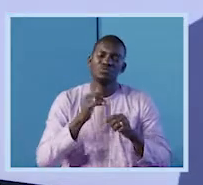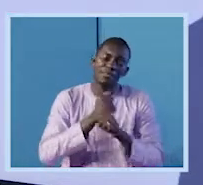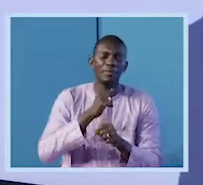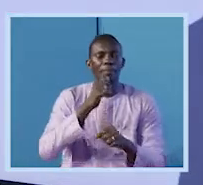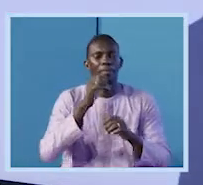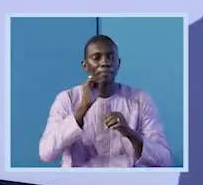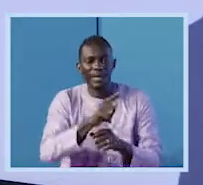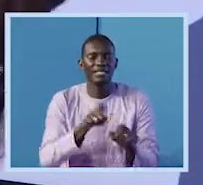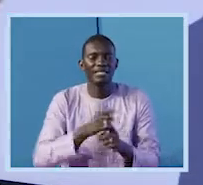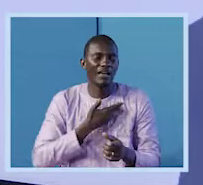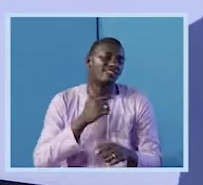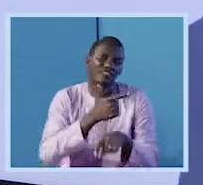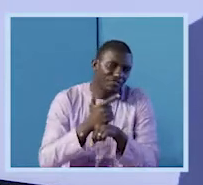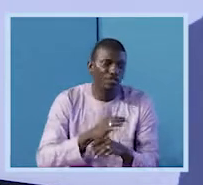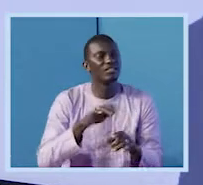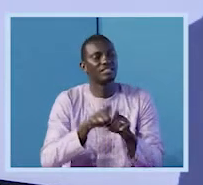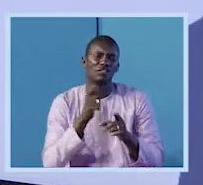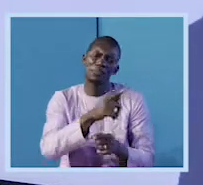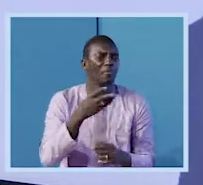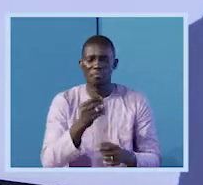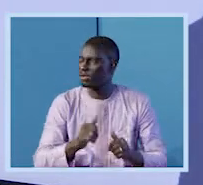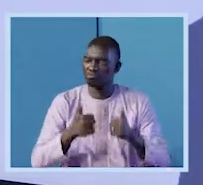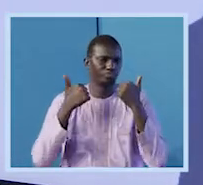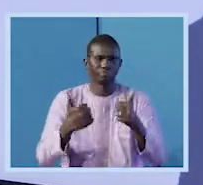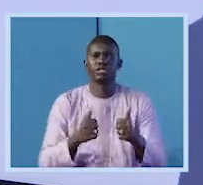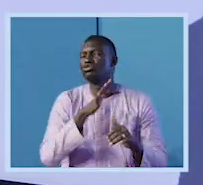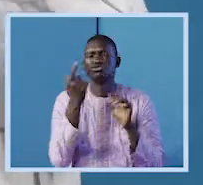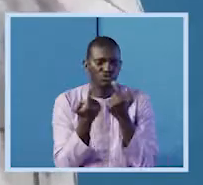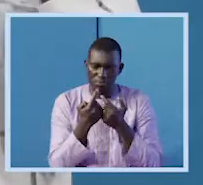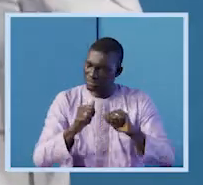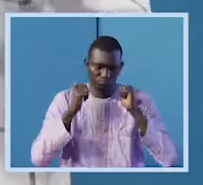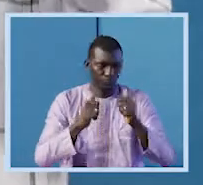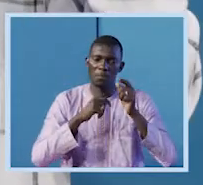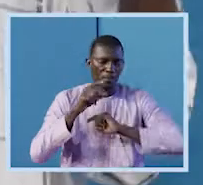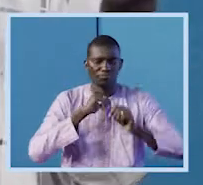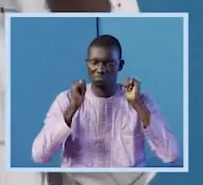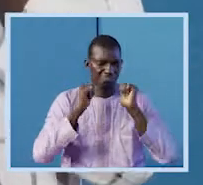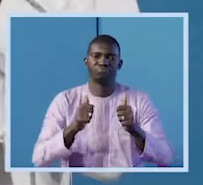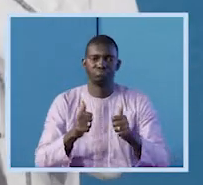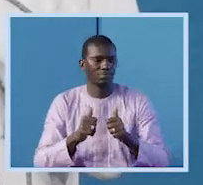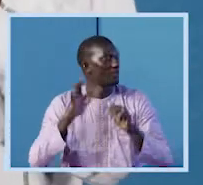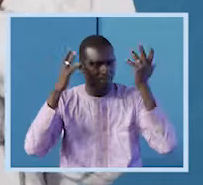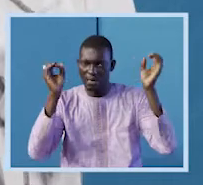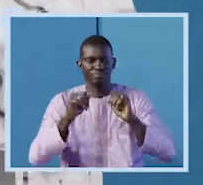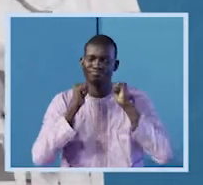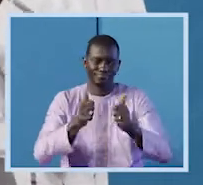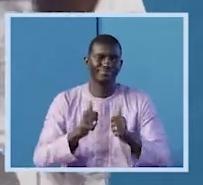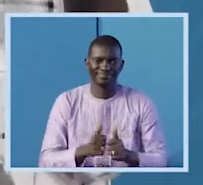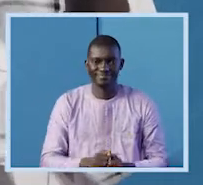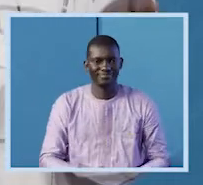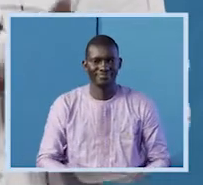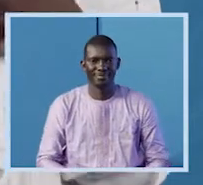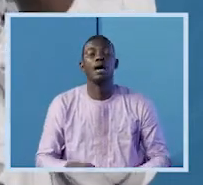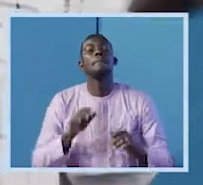get to record short video, you pay money and other things. So this is something that the profession is actually paying the bills. Just to make it clear, it's paying the